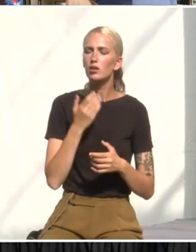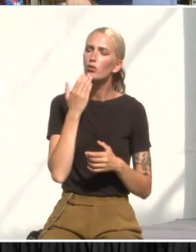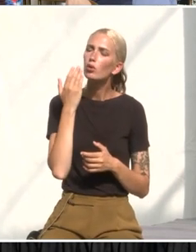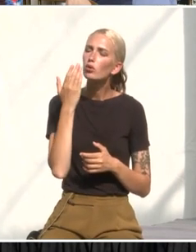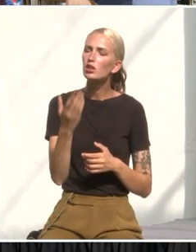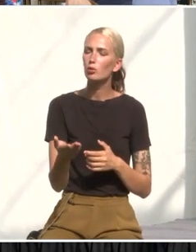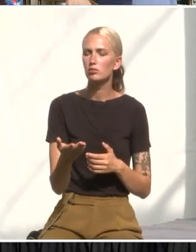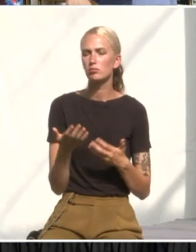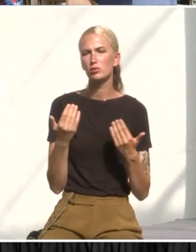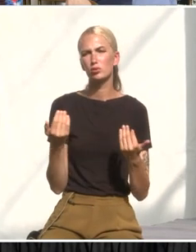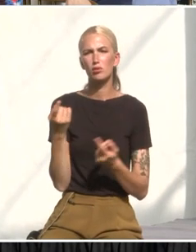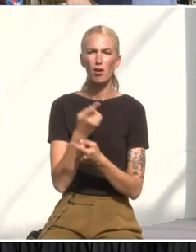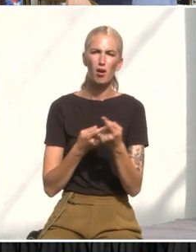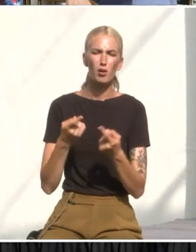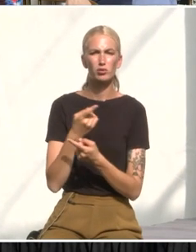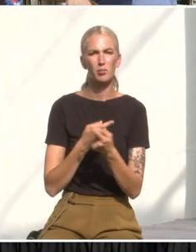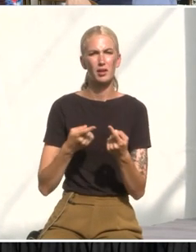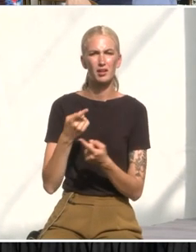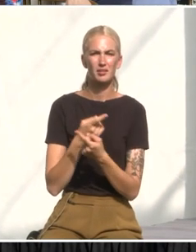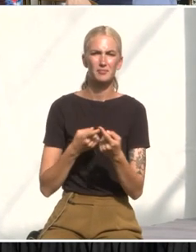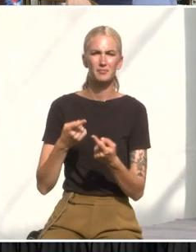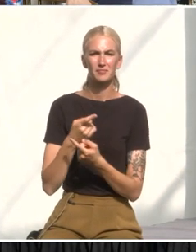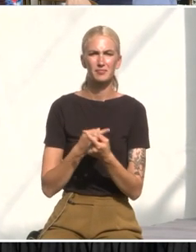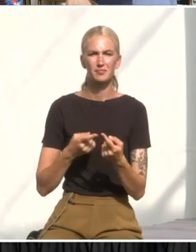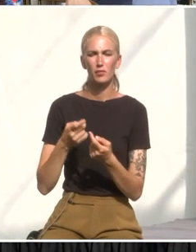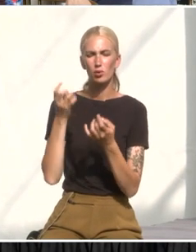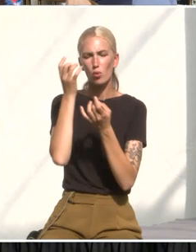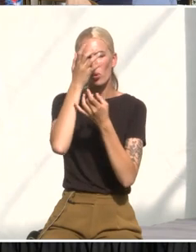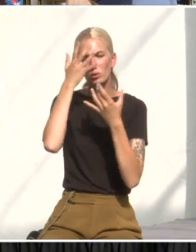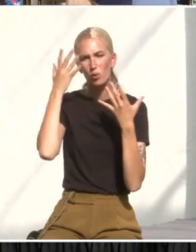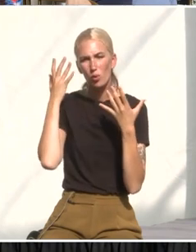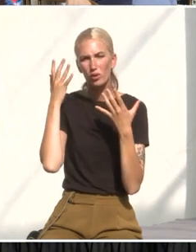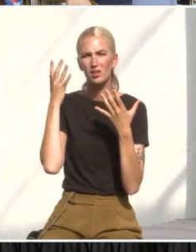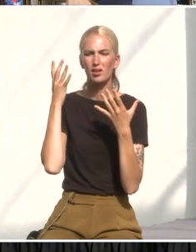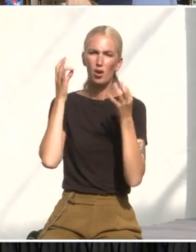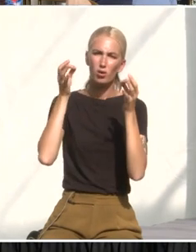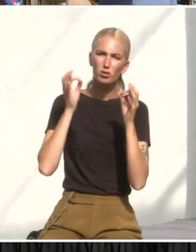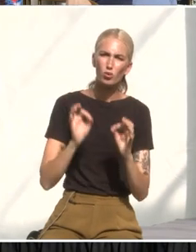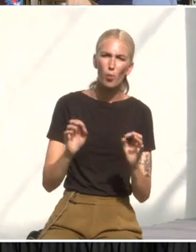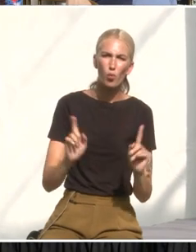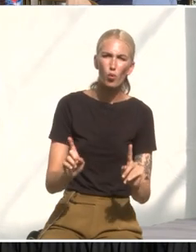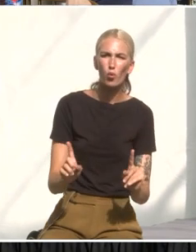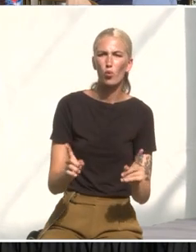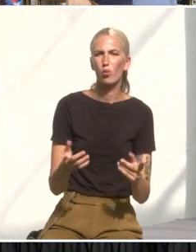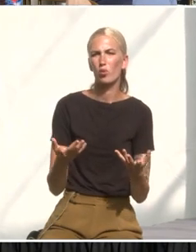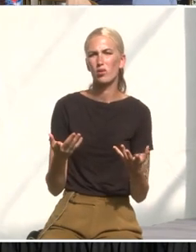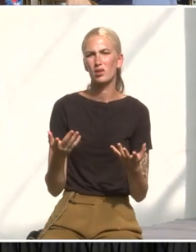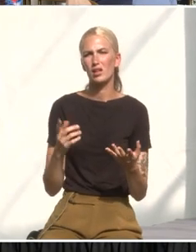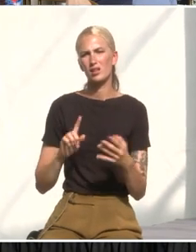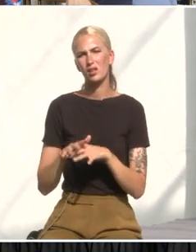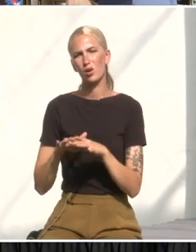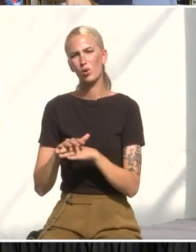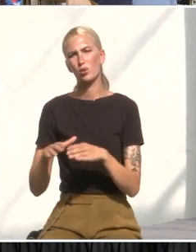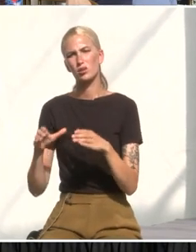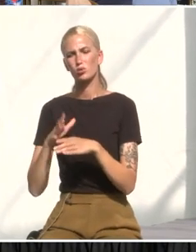could we now discuss what are these cultural norms and societal